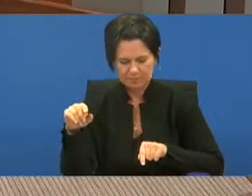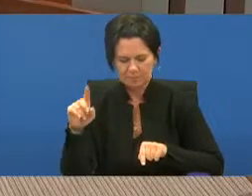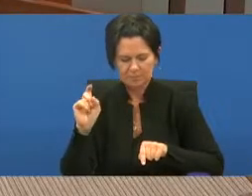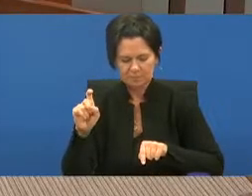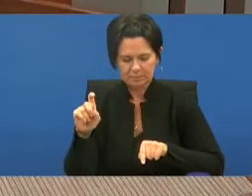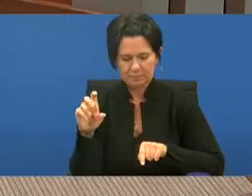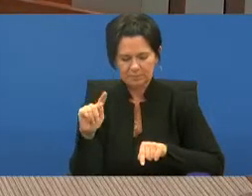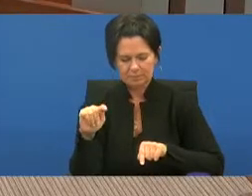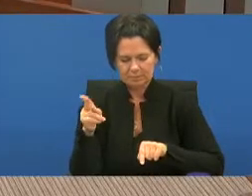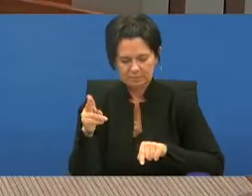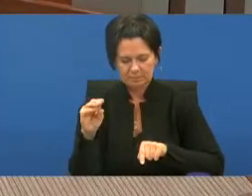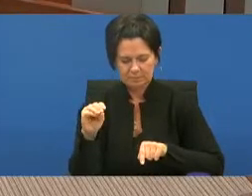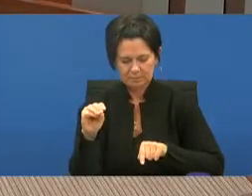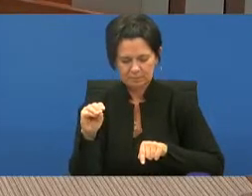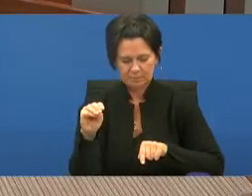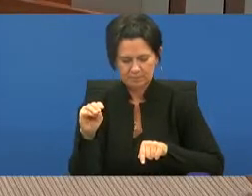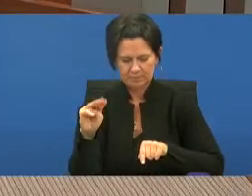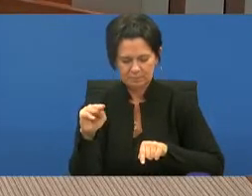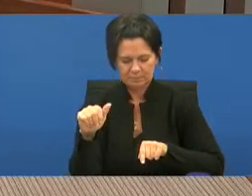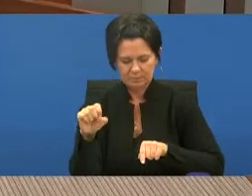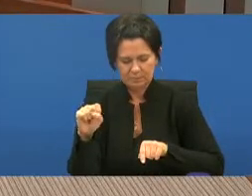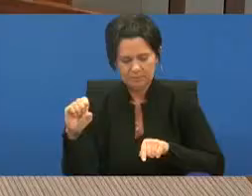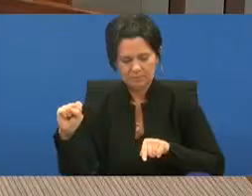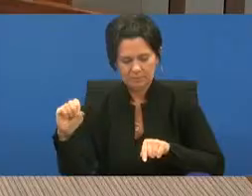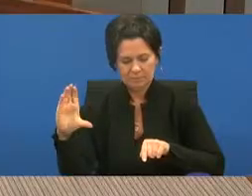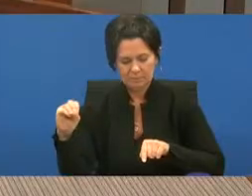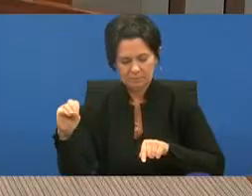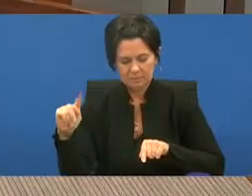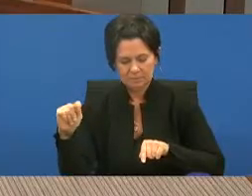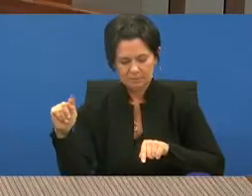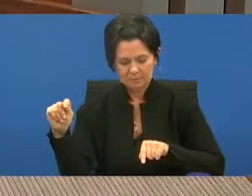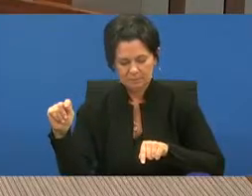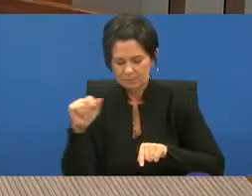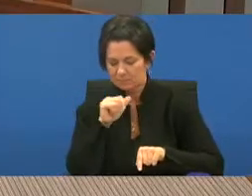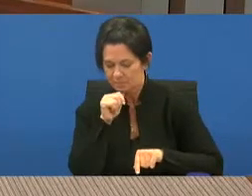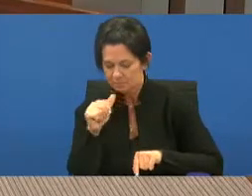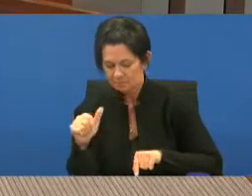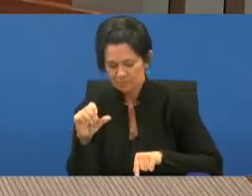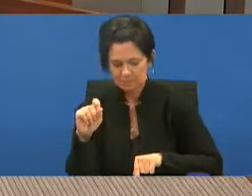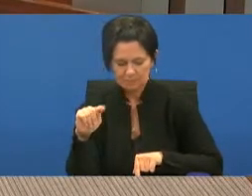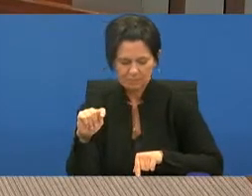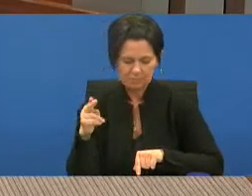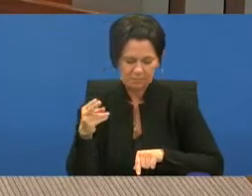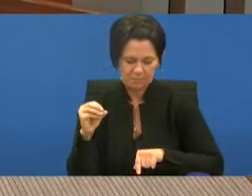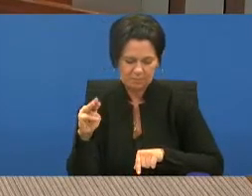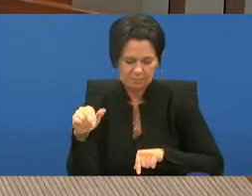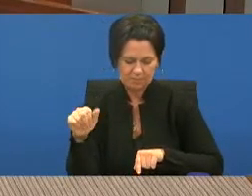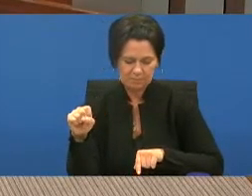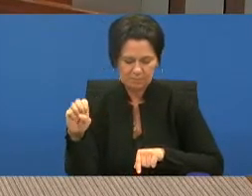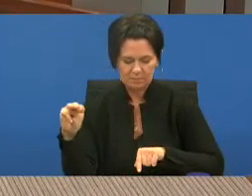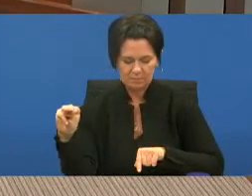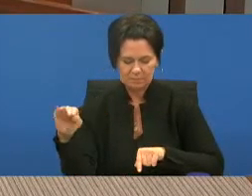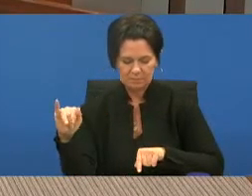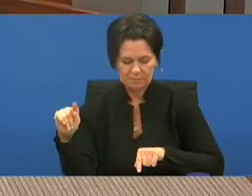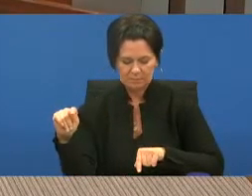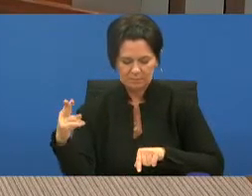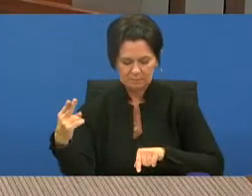Seeing none, we'll go to council. Make a motion by chair, second by Councilwoman Adams. Any opposed? Motion carries.